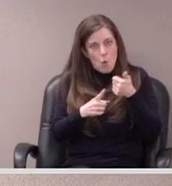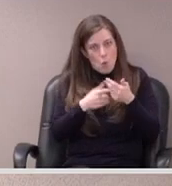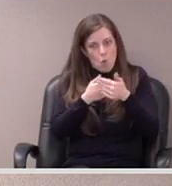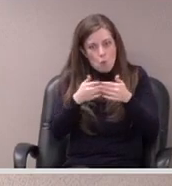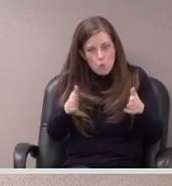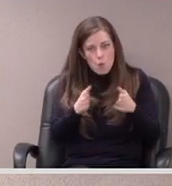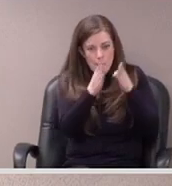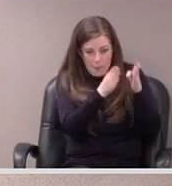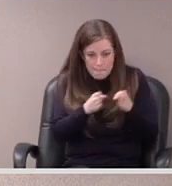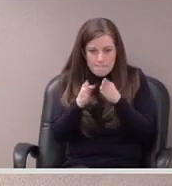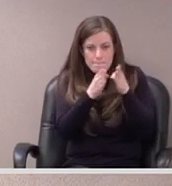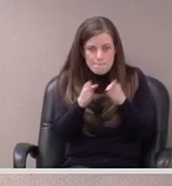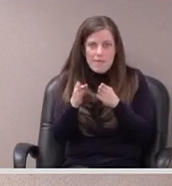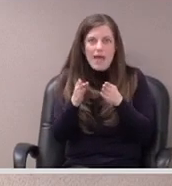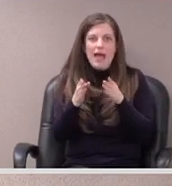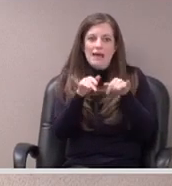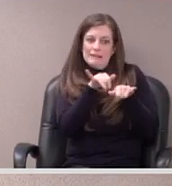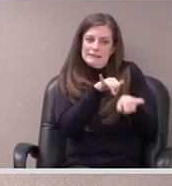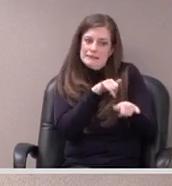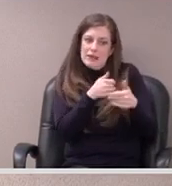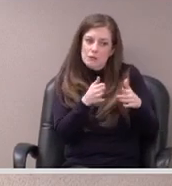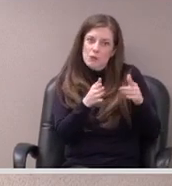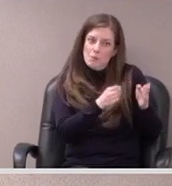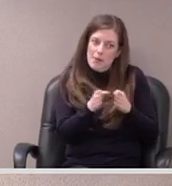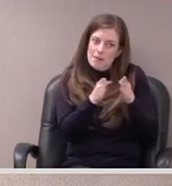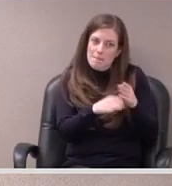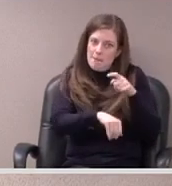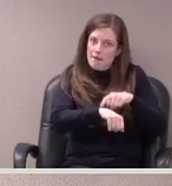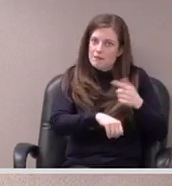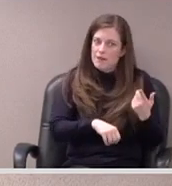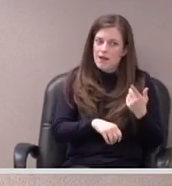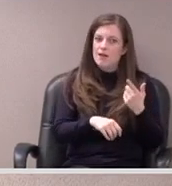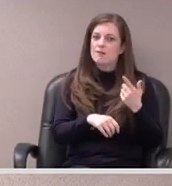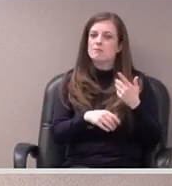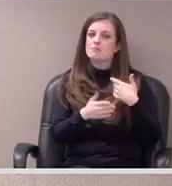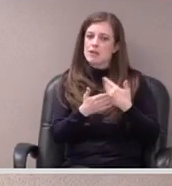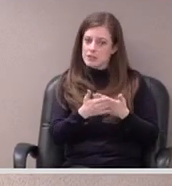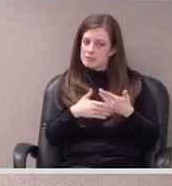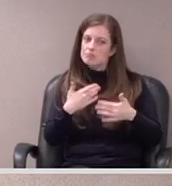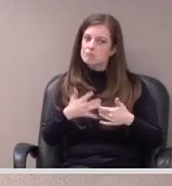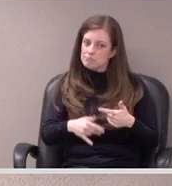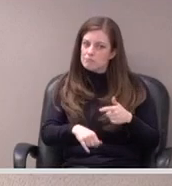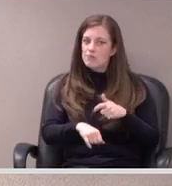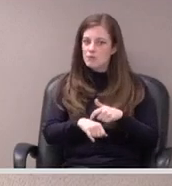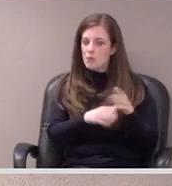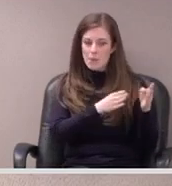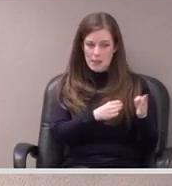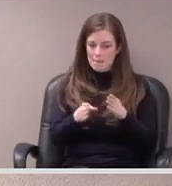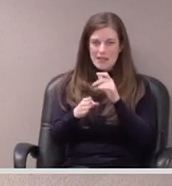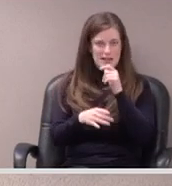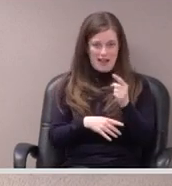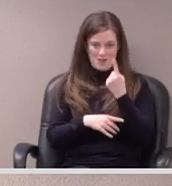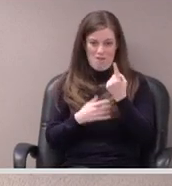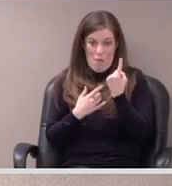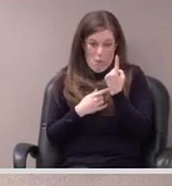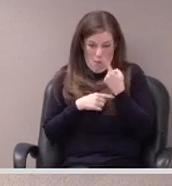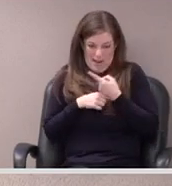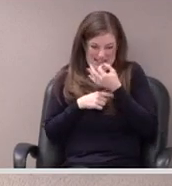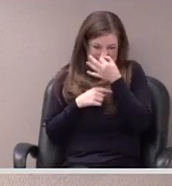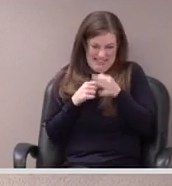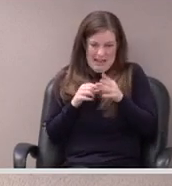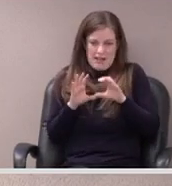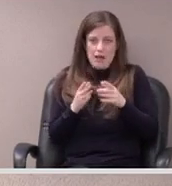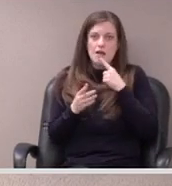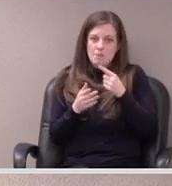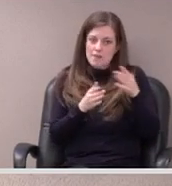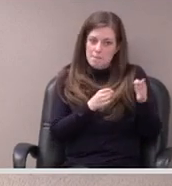can plan and they can stay in their home room during their planning period and get to the point where they can plan not just for today's classes but for the week or